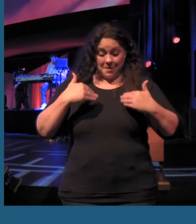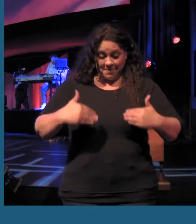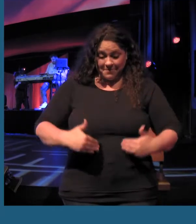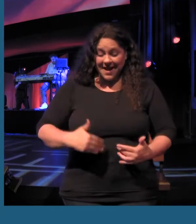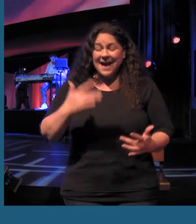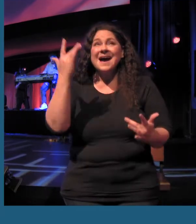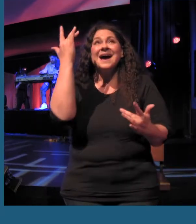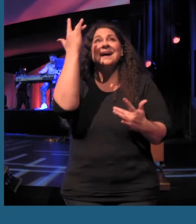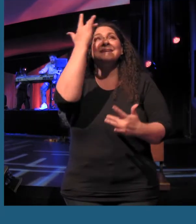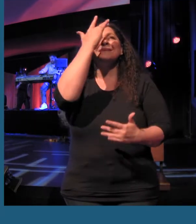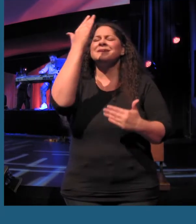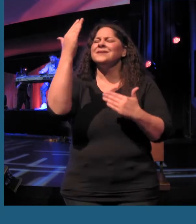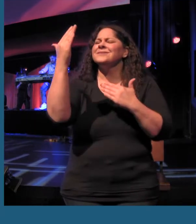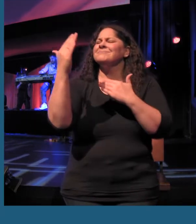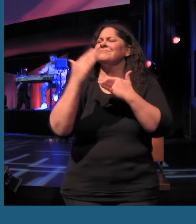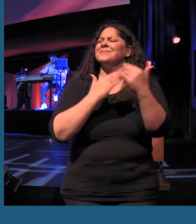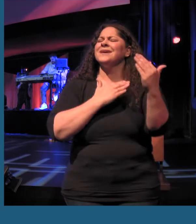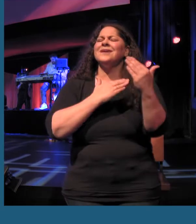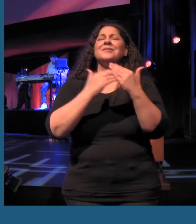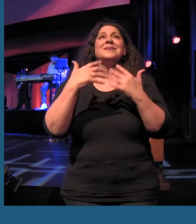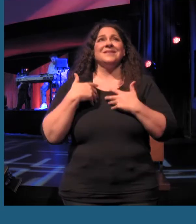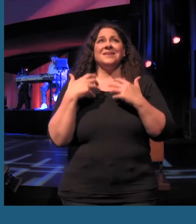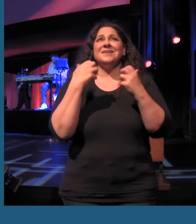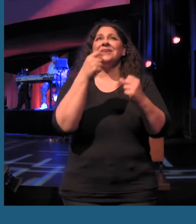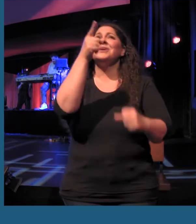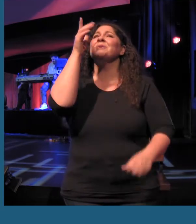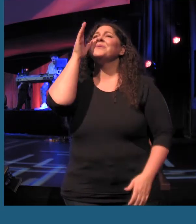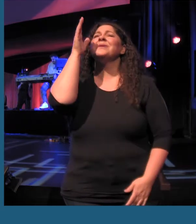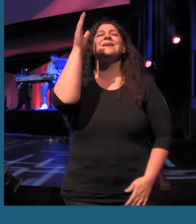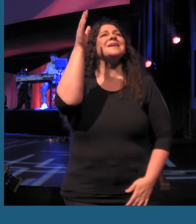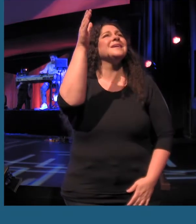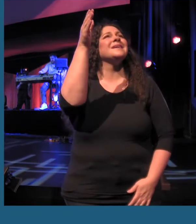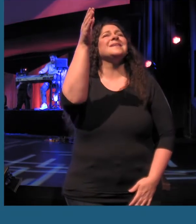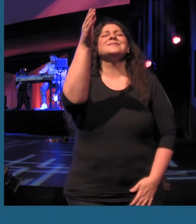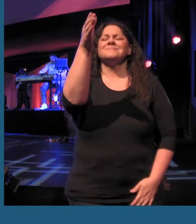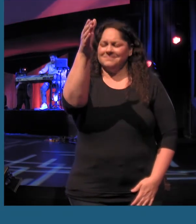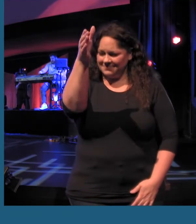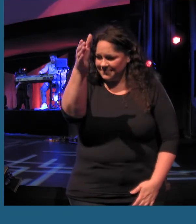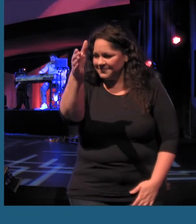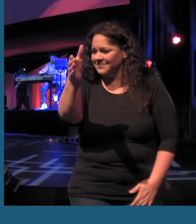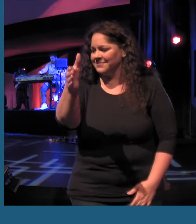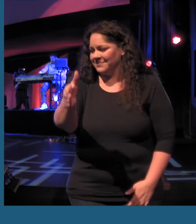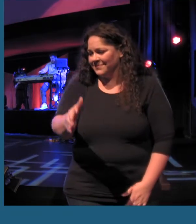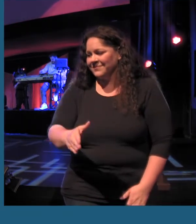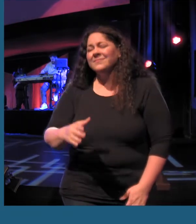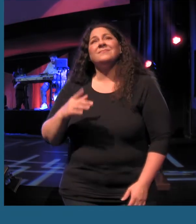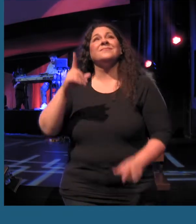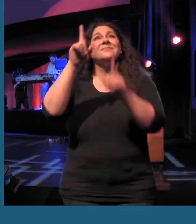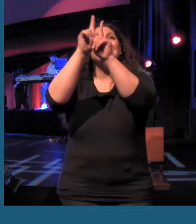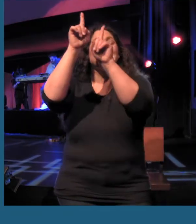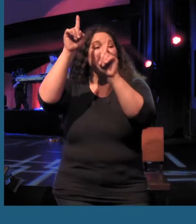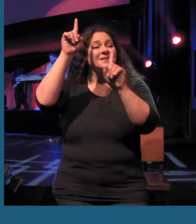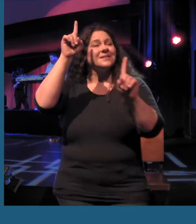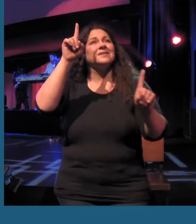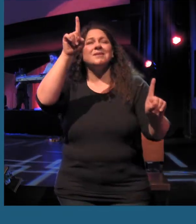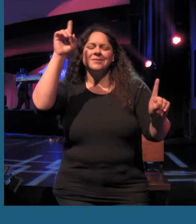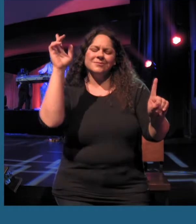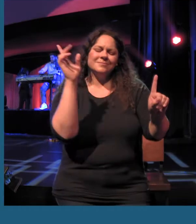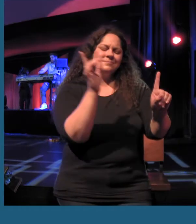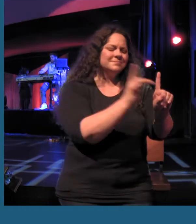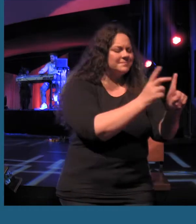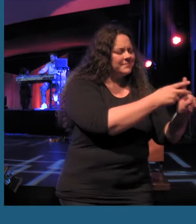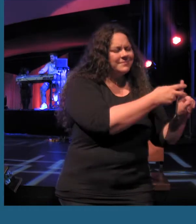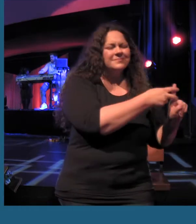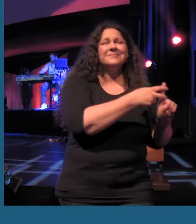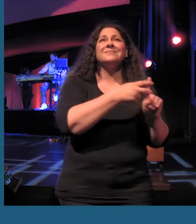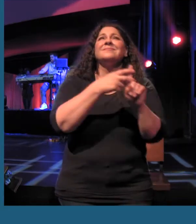There's no broken body you can't raise, no soul that you can't